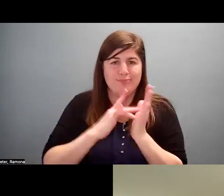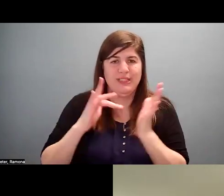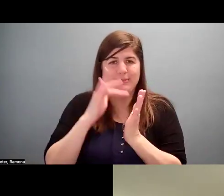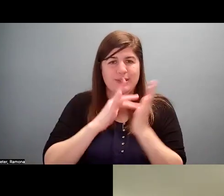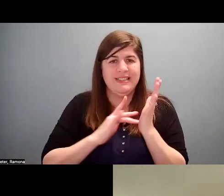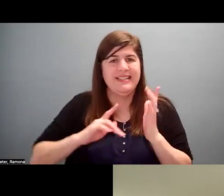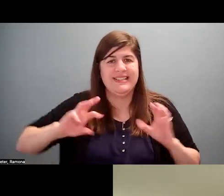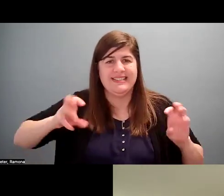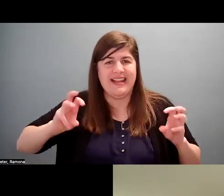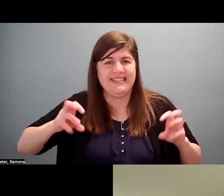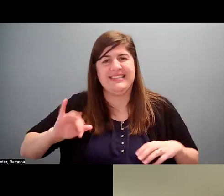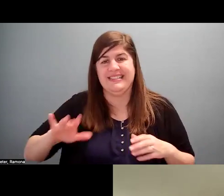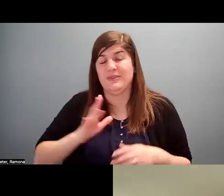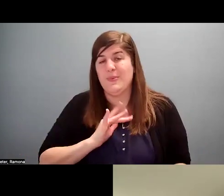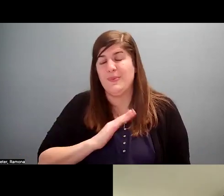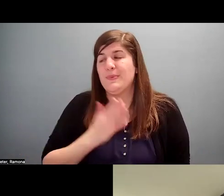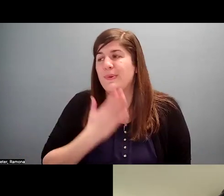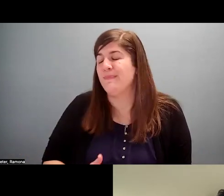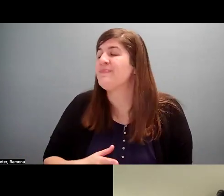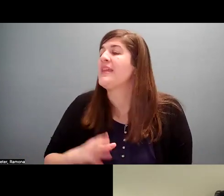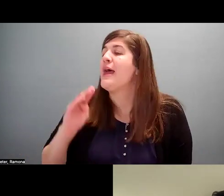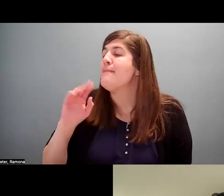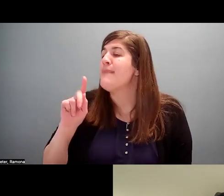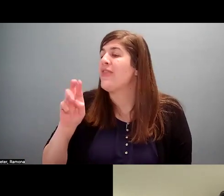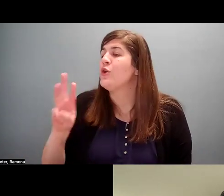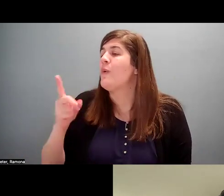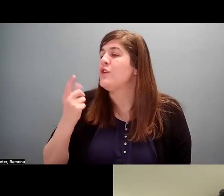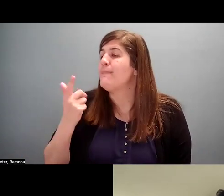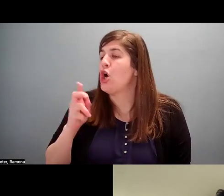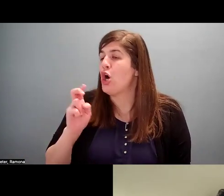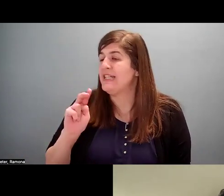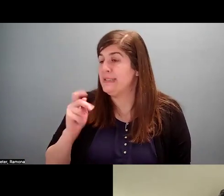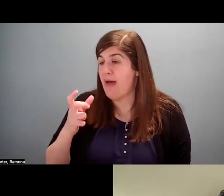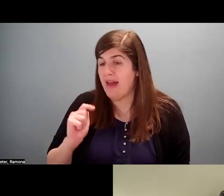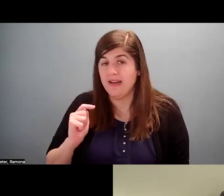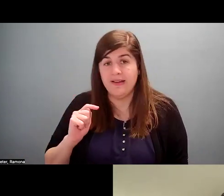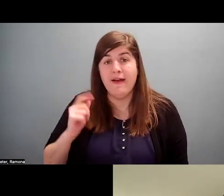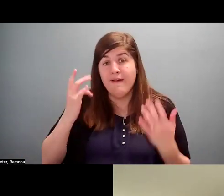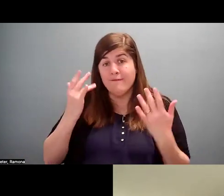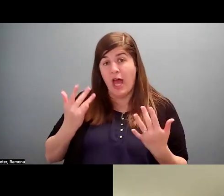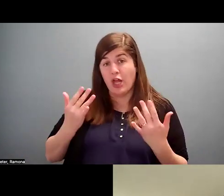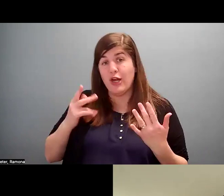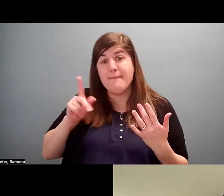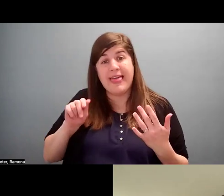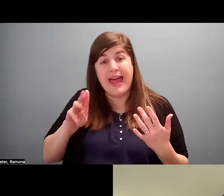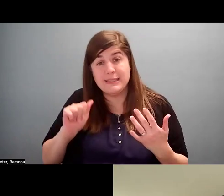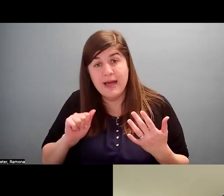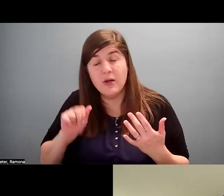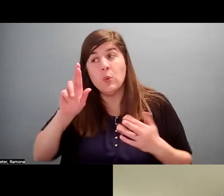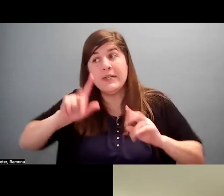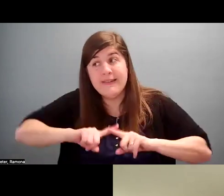science. That's good. Matthew from Garden Spot wants to know, is fire a plasma or is it different? How is that